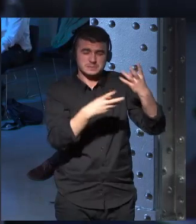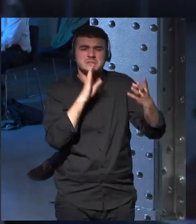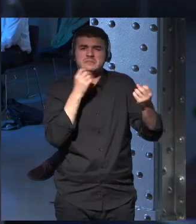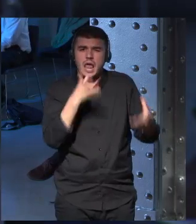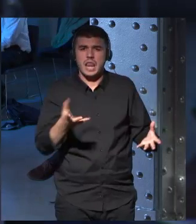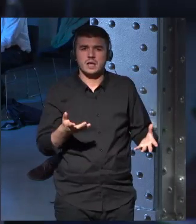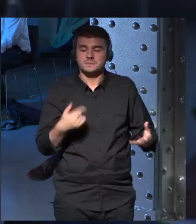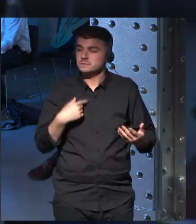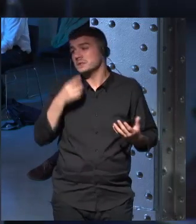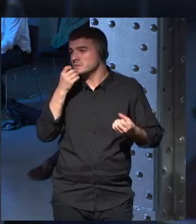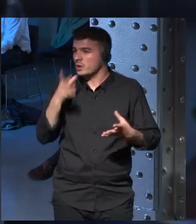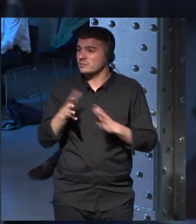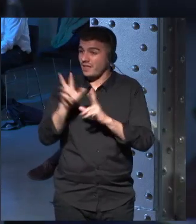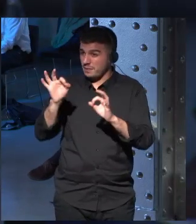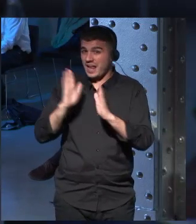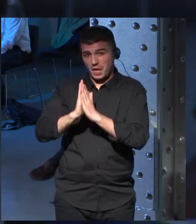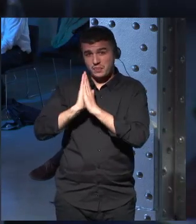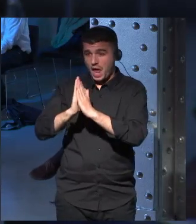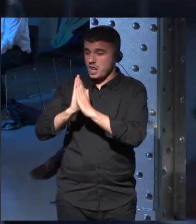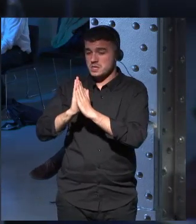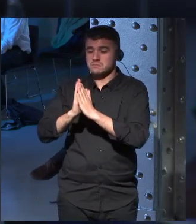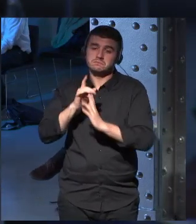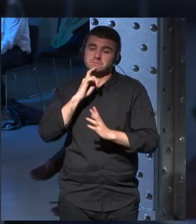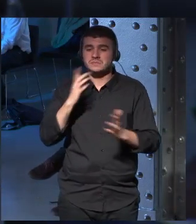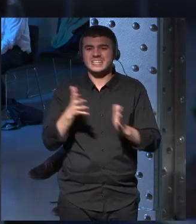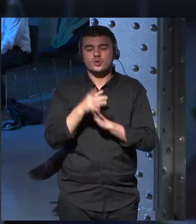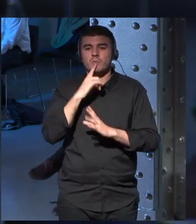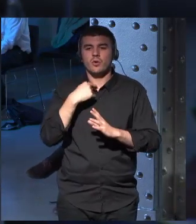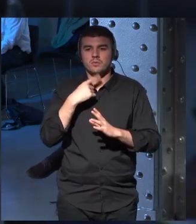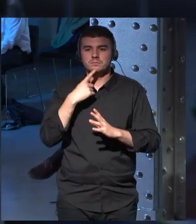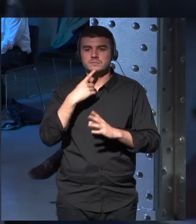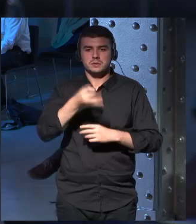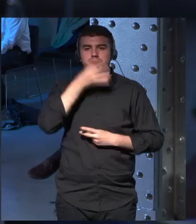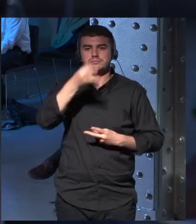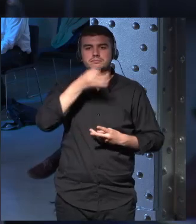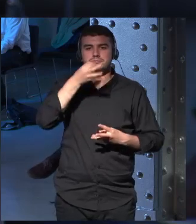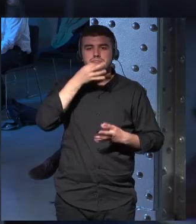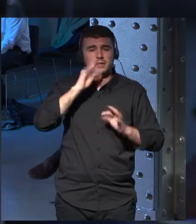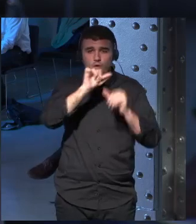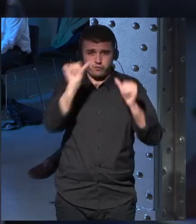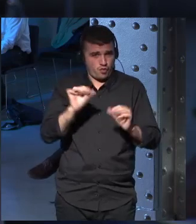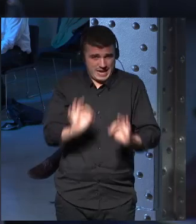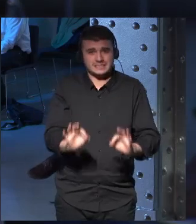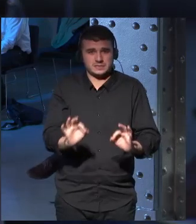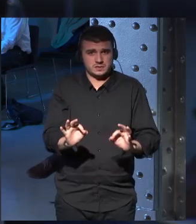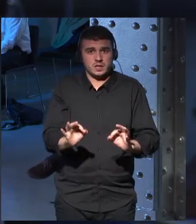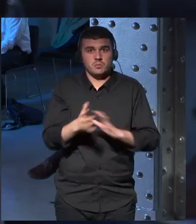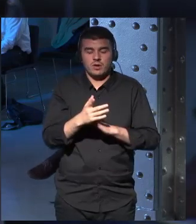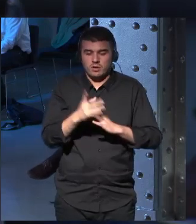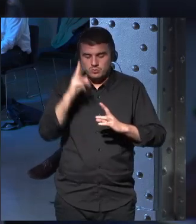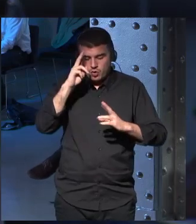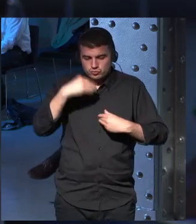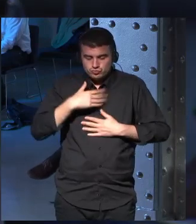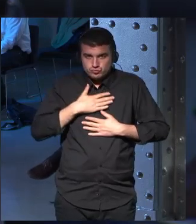Praying is a form of discourse which, as far as I know, appears in every human